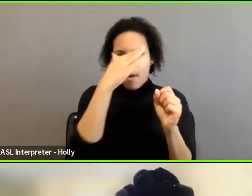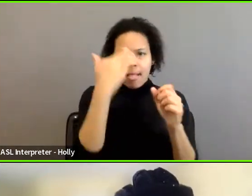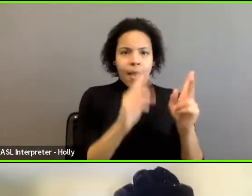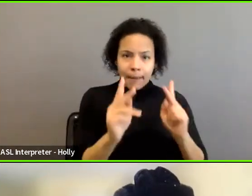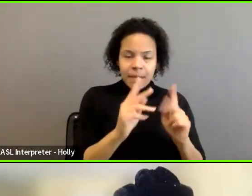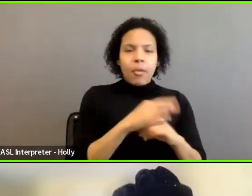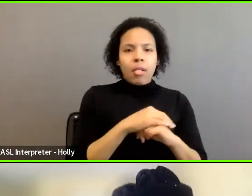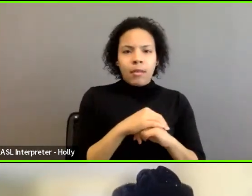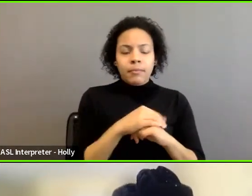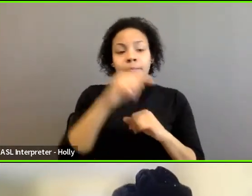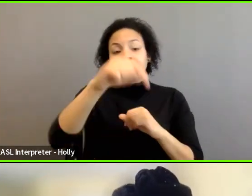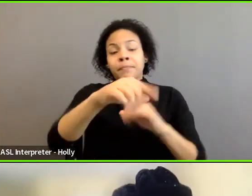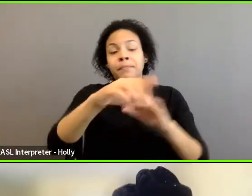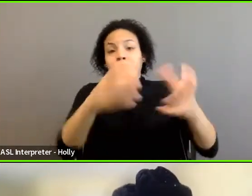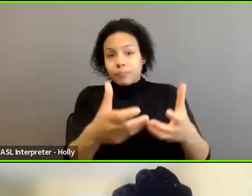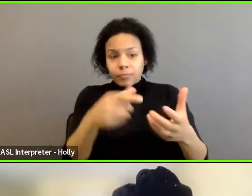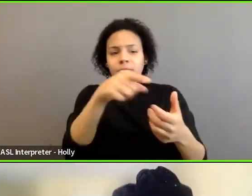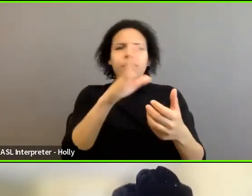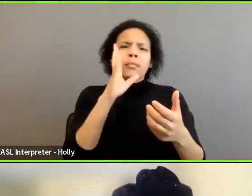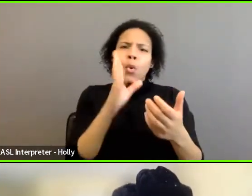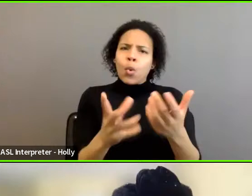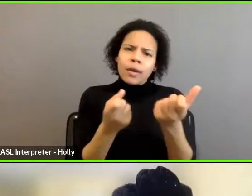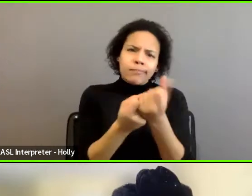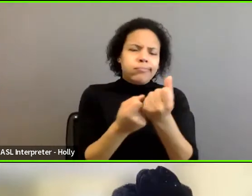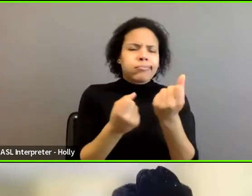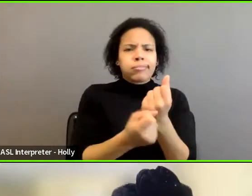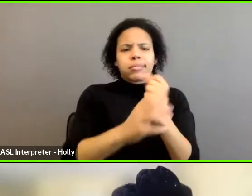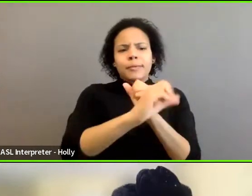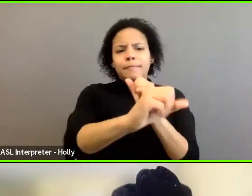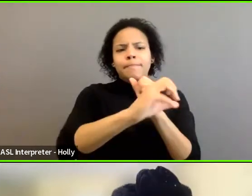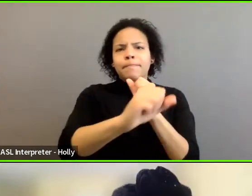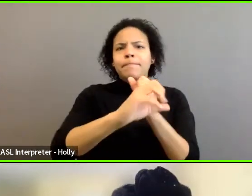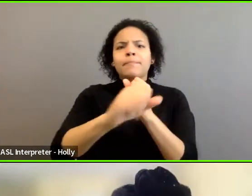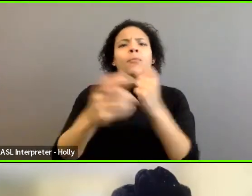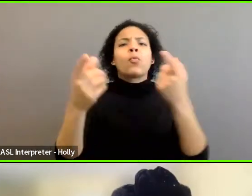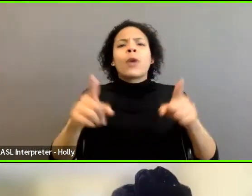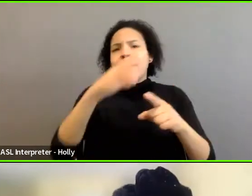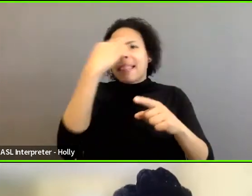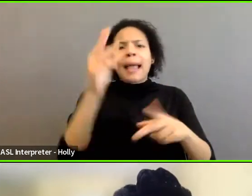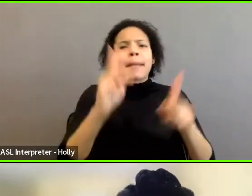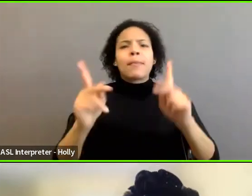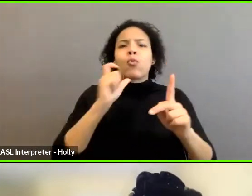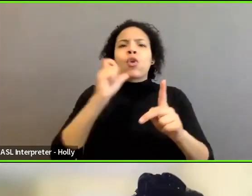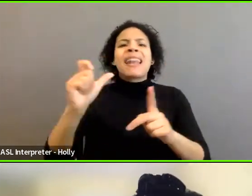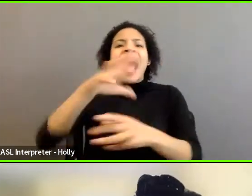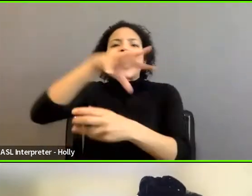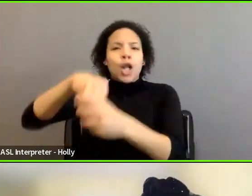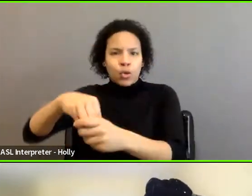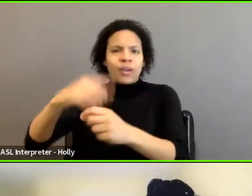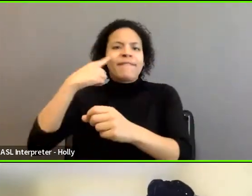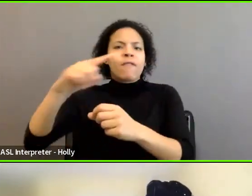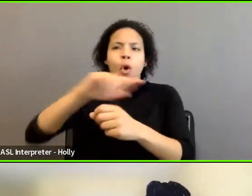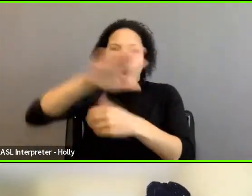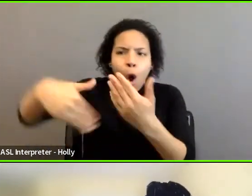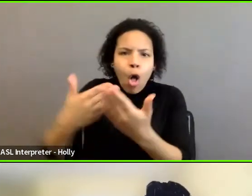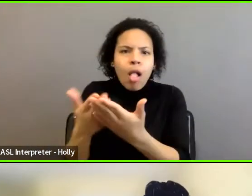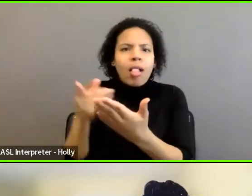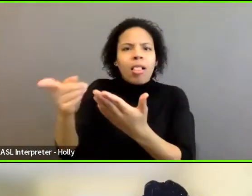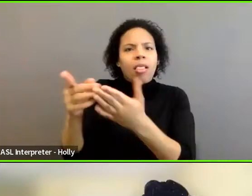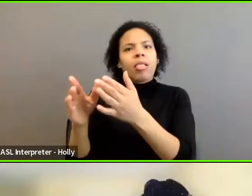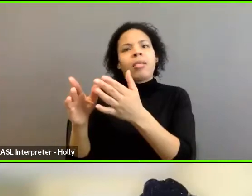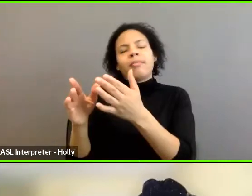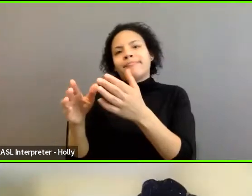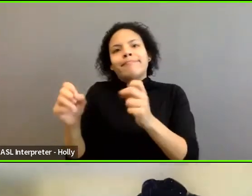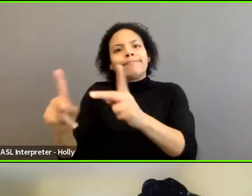exclusions that were present. And we know, again, although there have been changes today, there